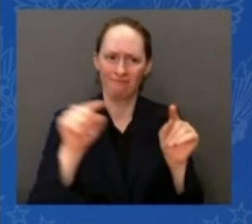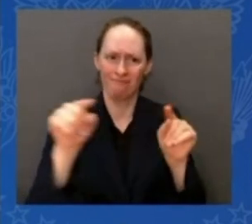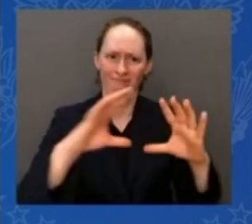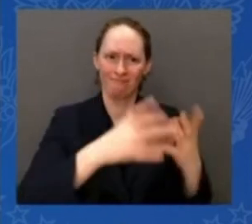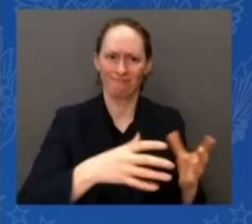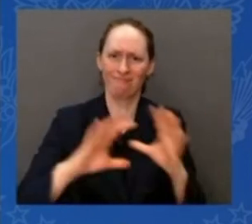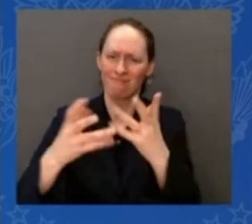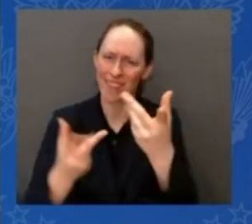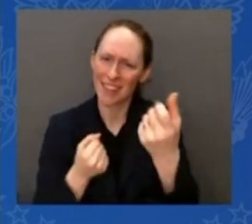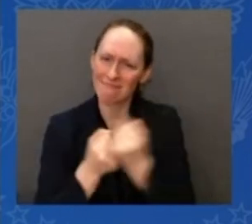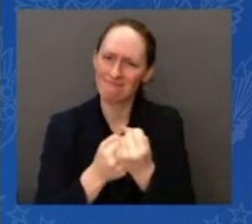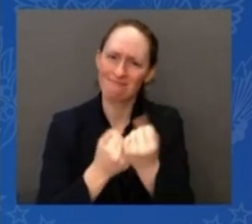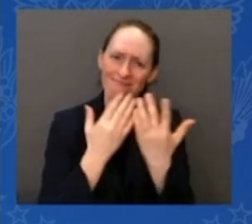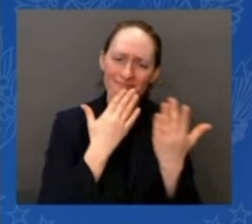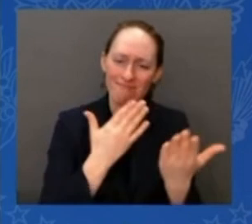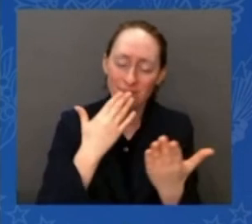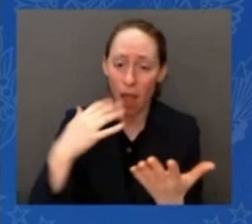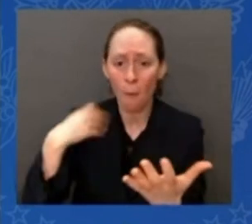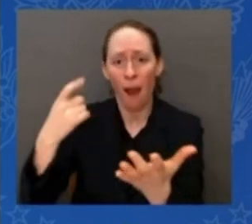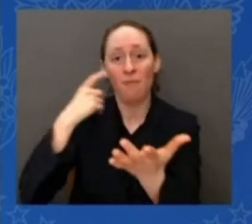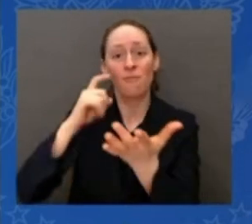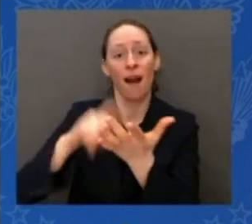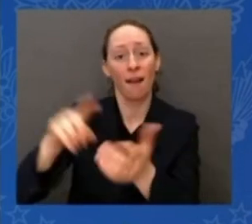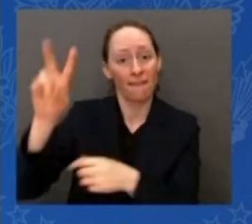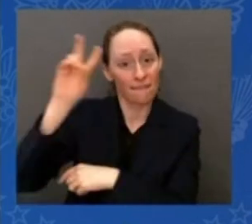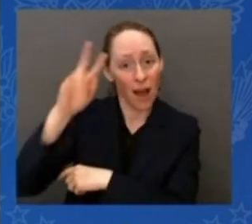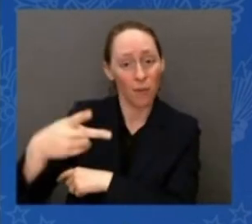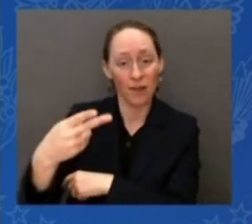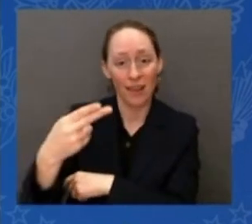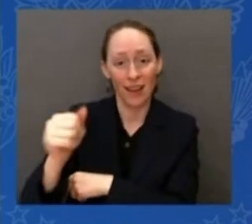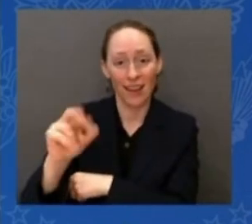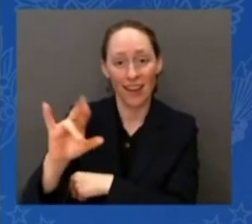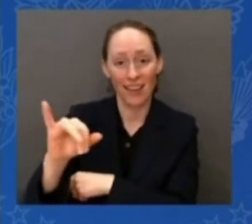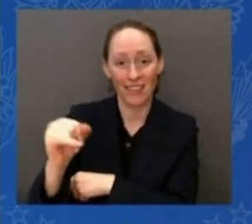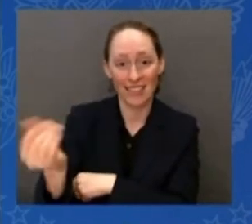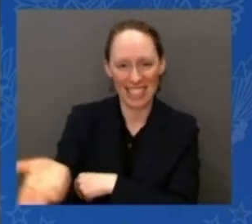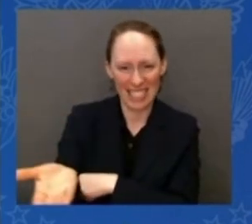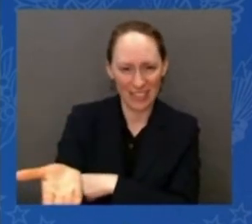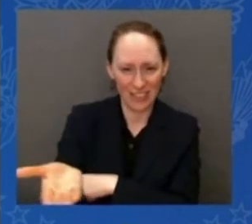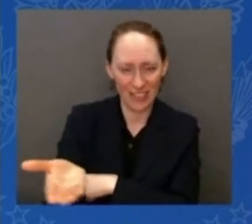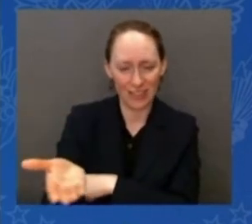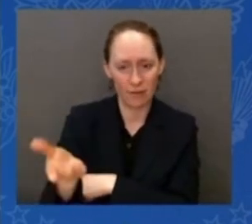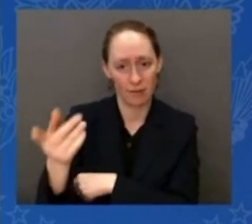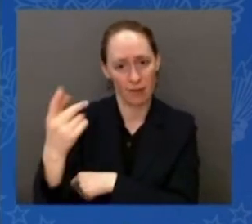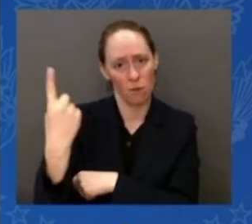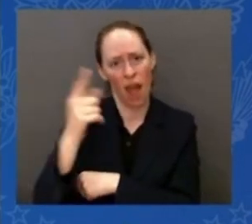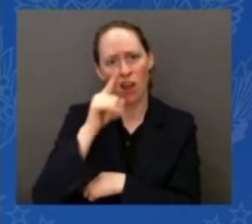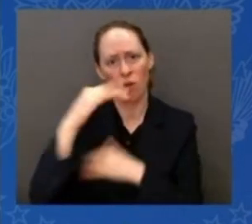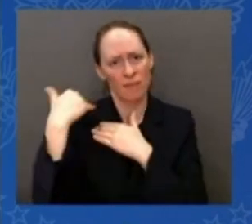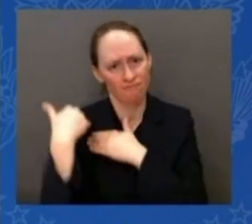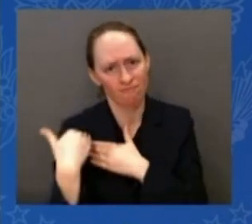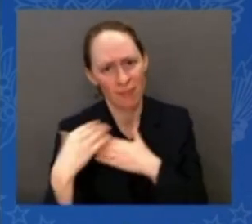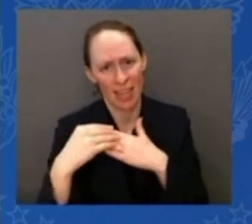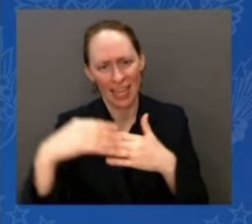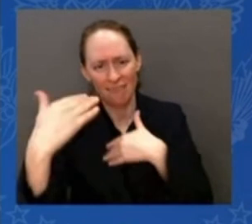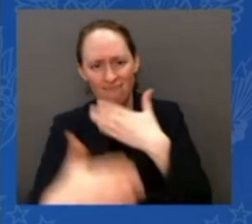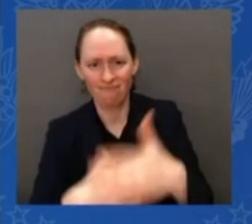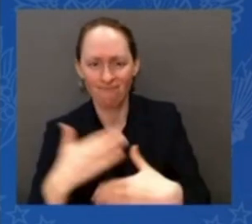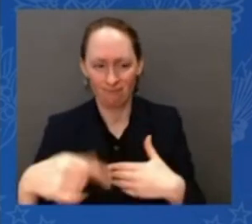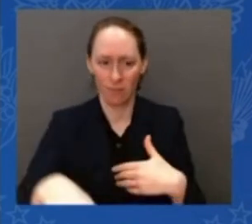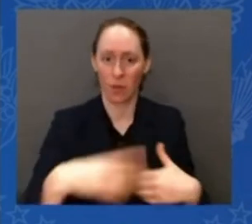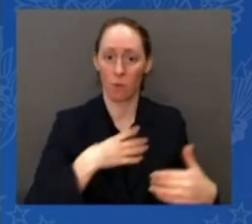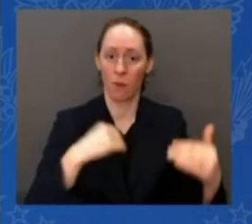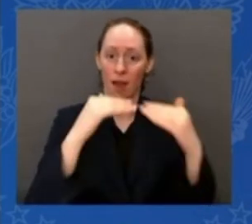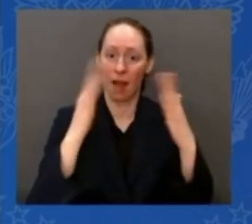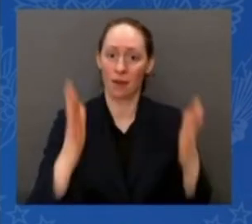chairs the House White House Task Force on Work Organization and Empowerment, to ensure that every worker has